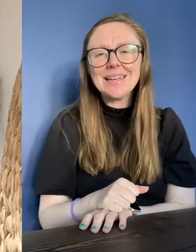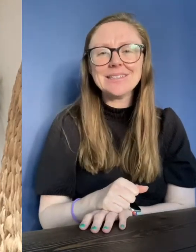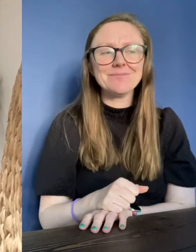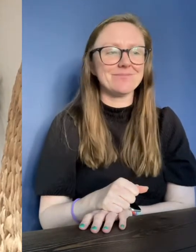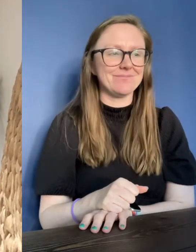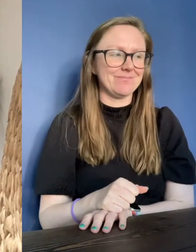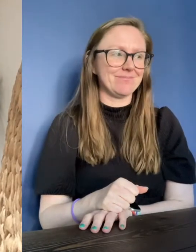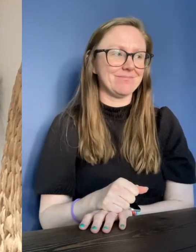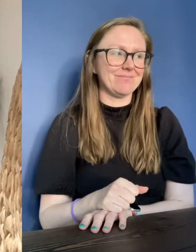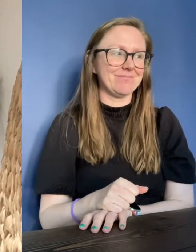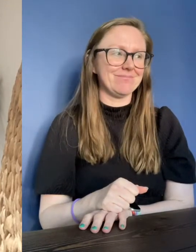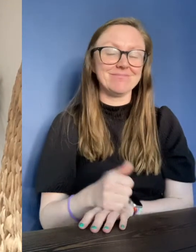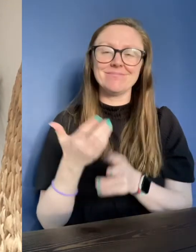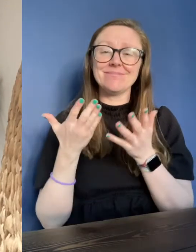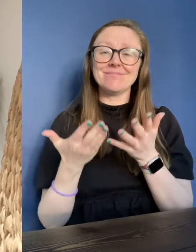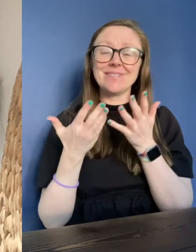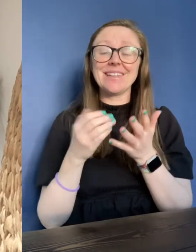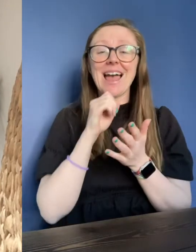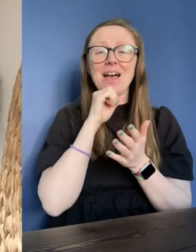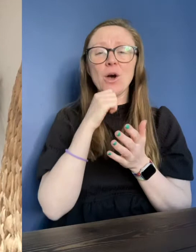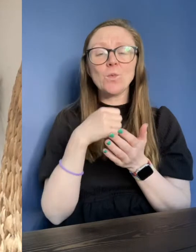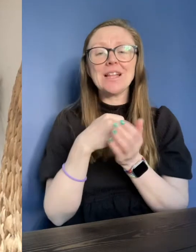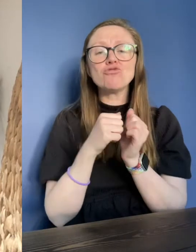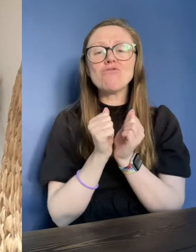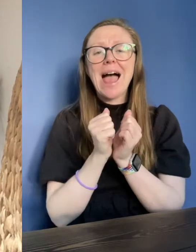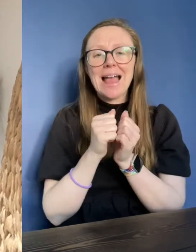Pop them in. I'm just going to crack them up